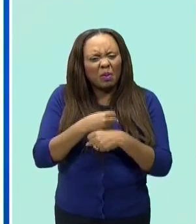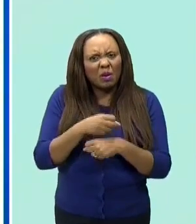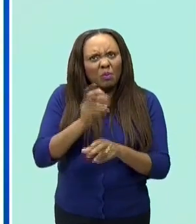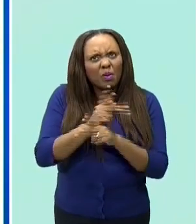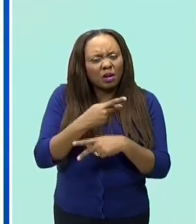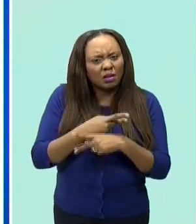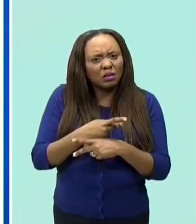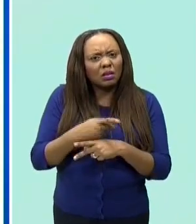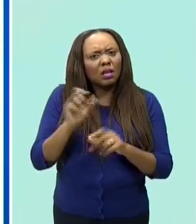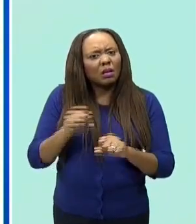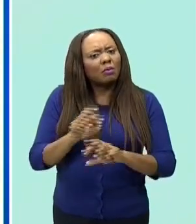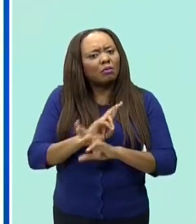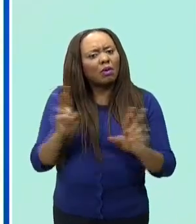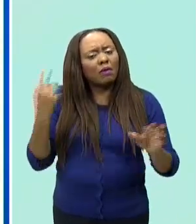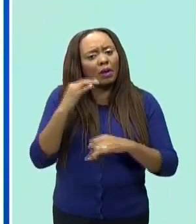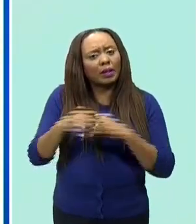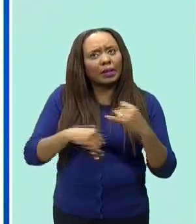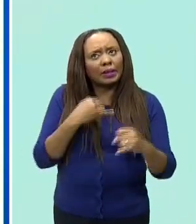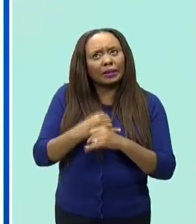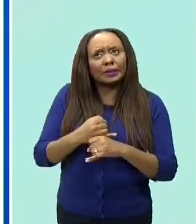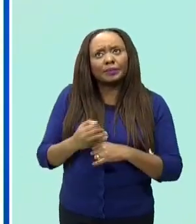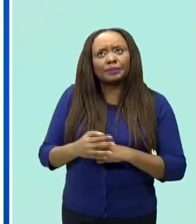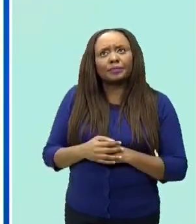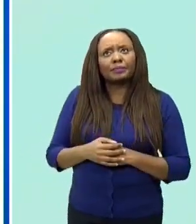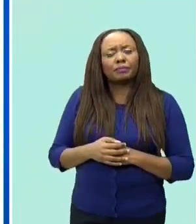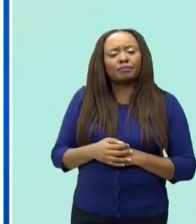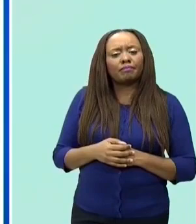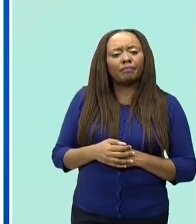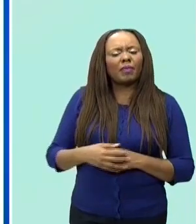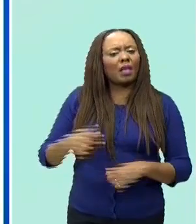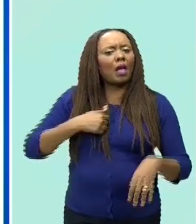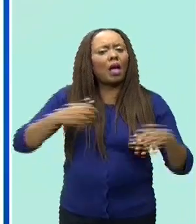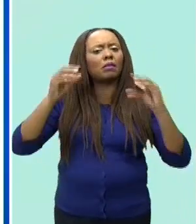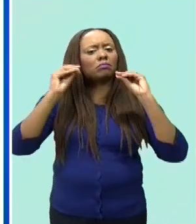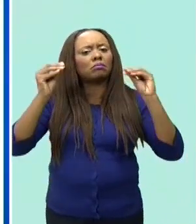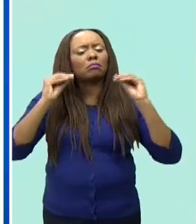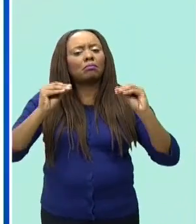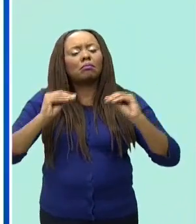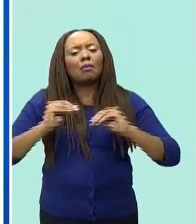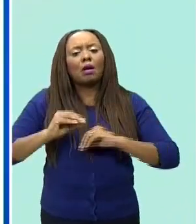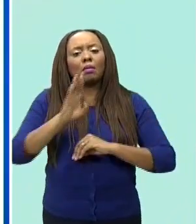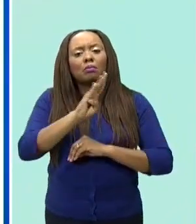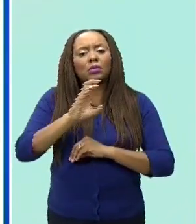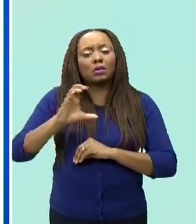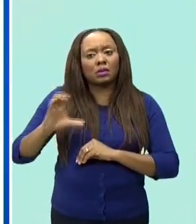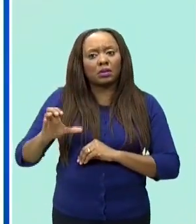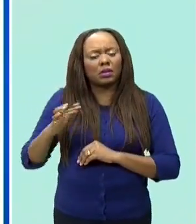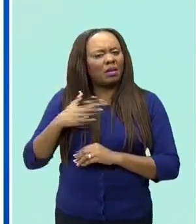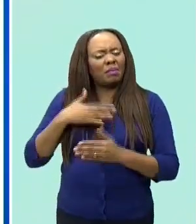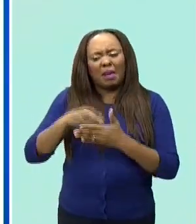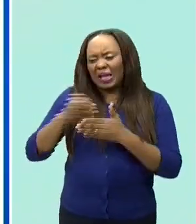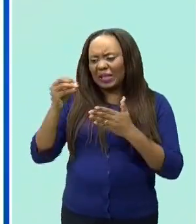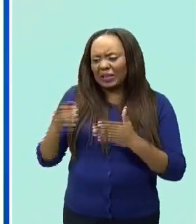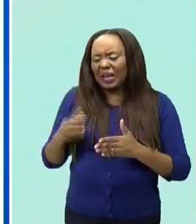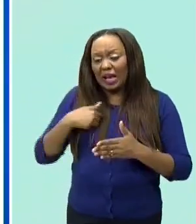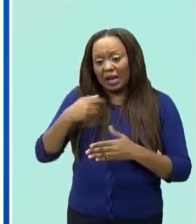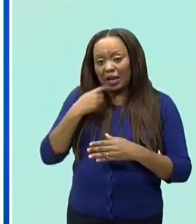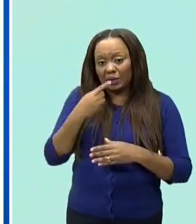When I taught briefly at BCC, my students in the graphic design class would tell you, I said, don't